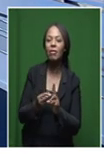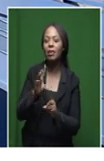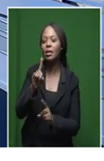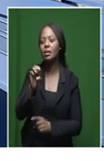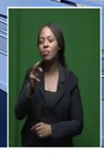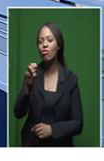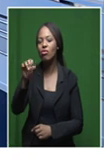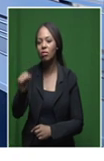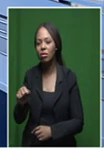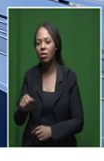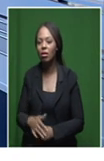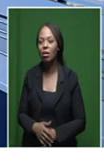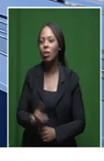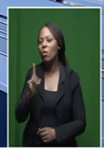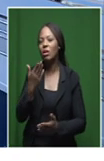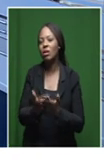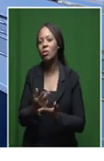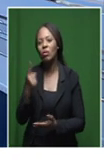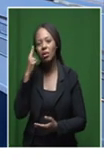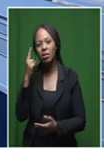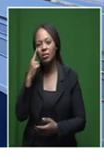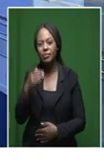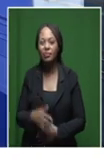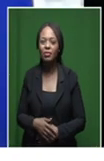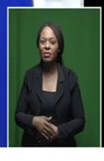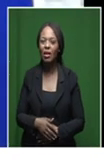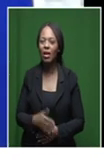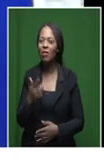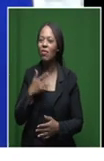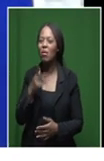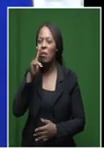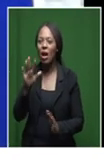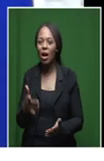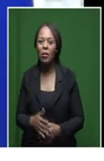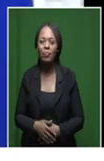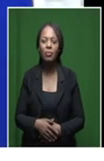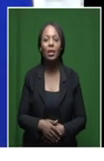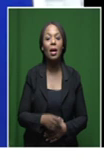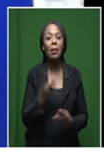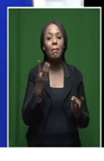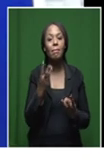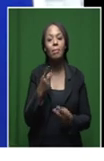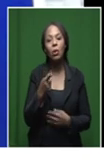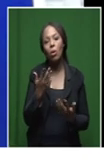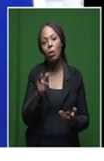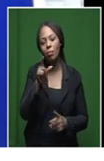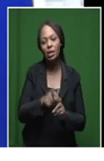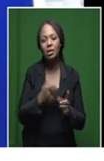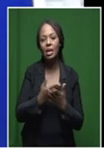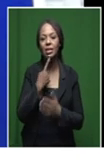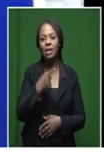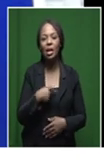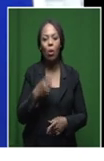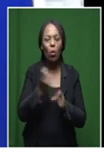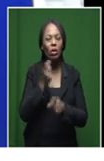for? Often the patient or the person themselves will complain that they're losing their memory, or the family will notice that